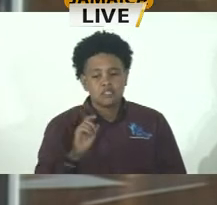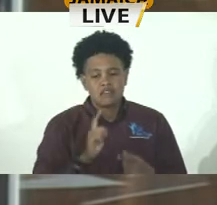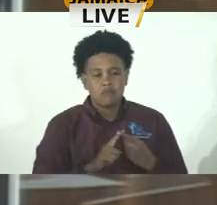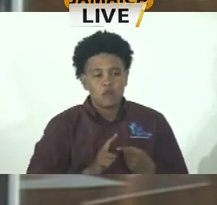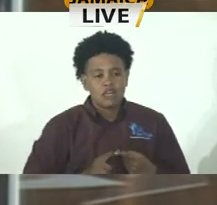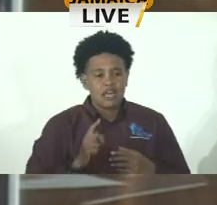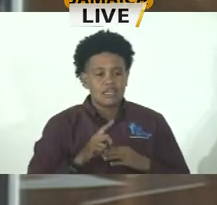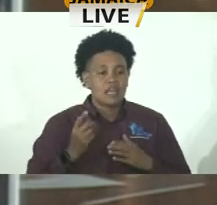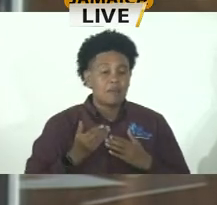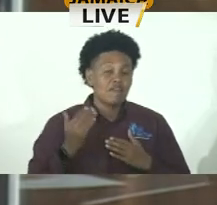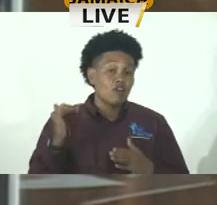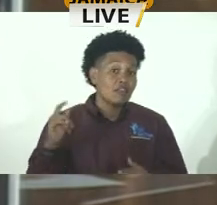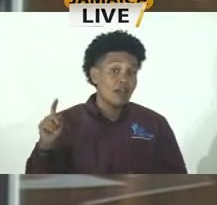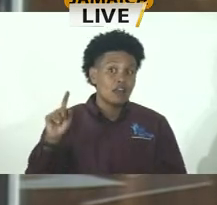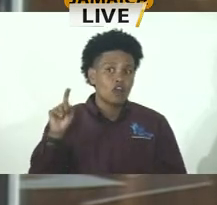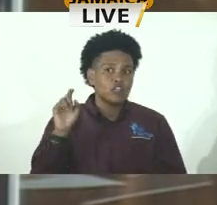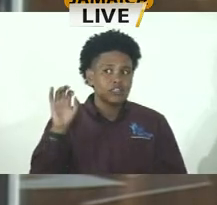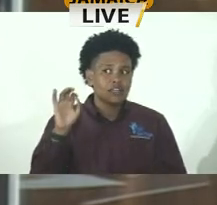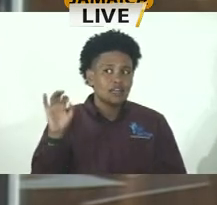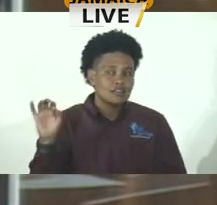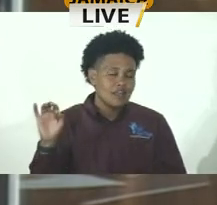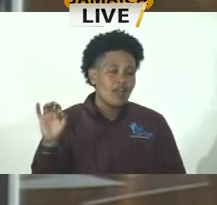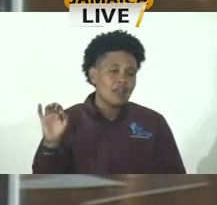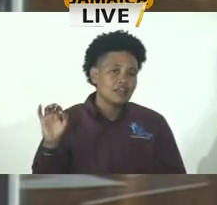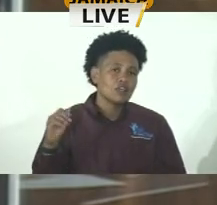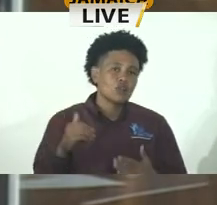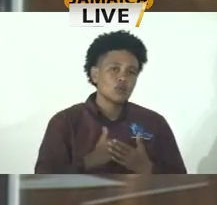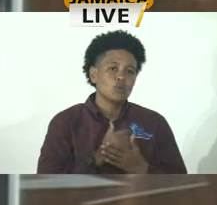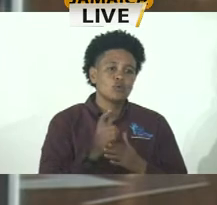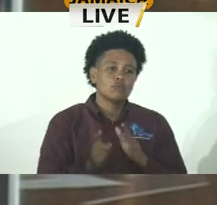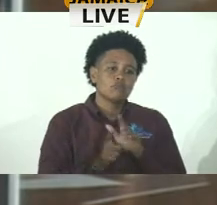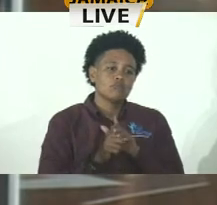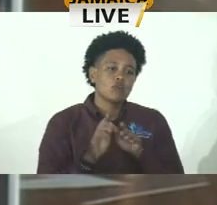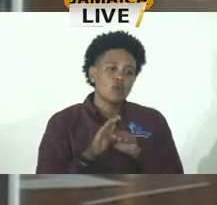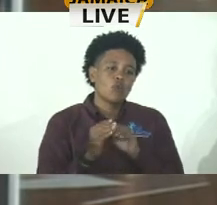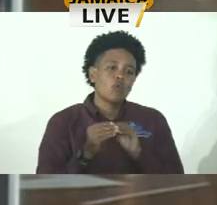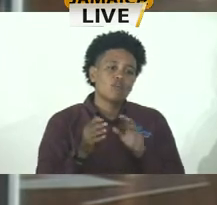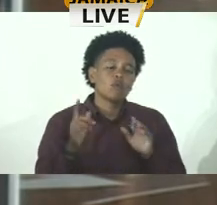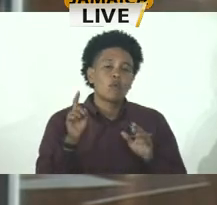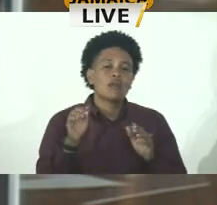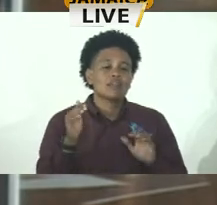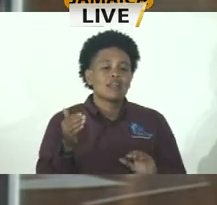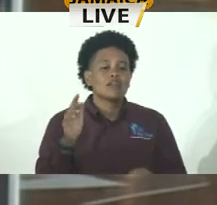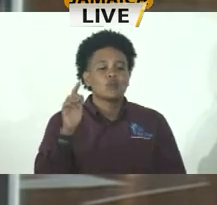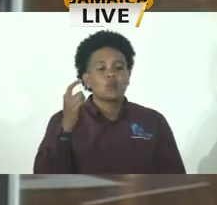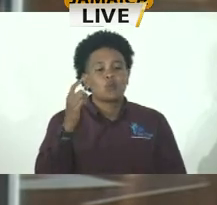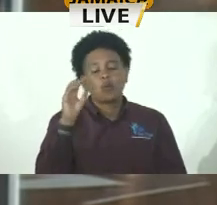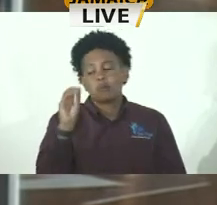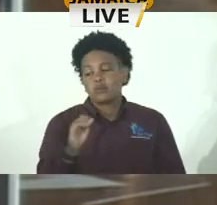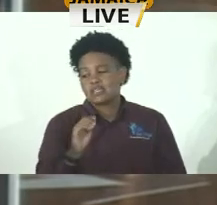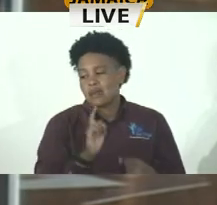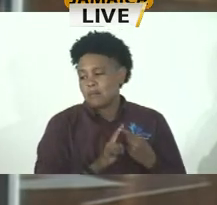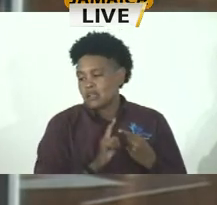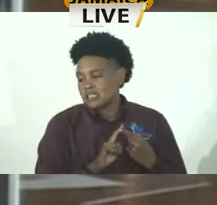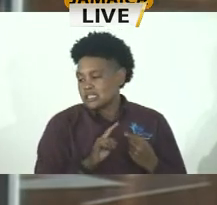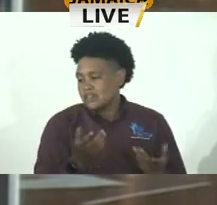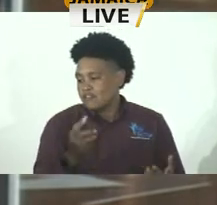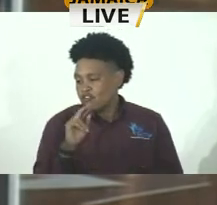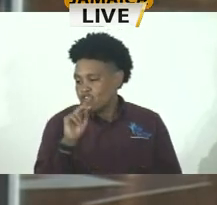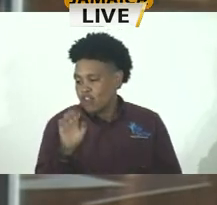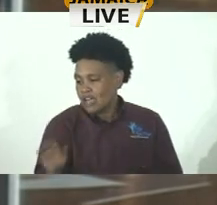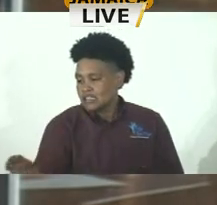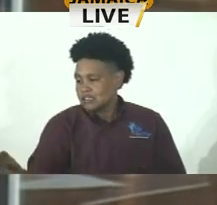day before that 199 new cases one death 21 positivity